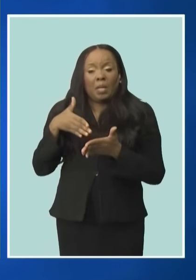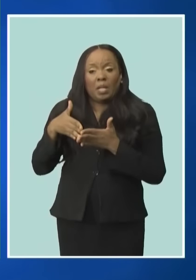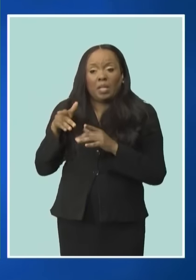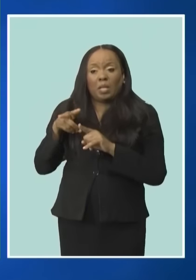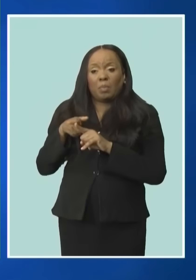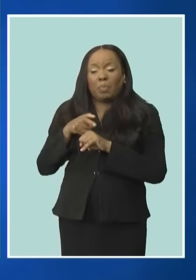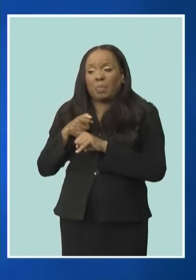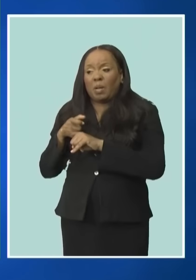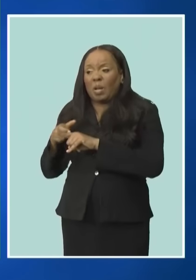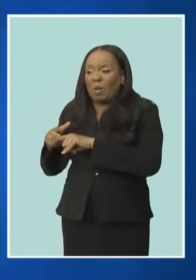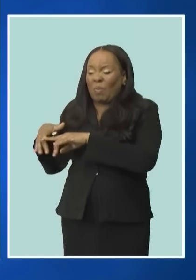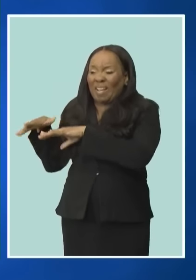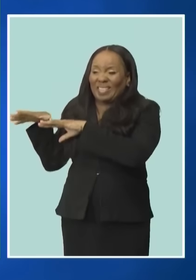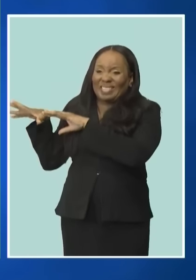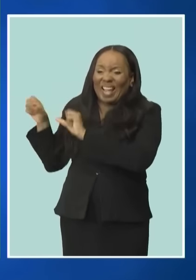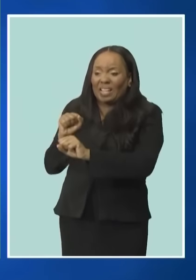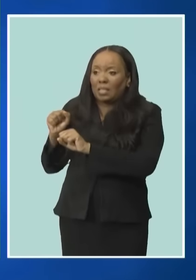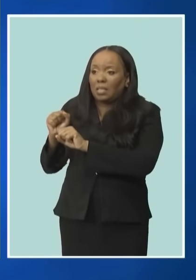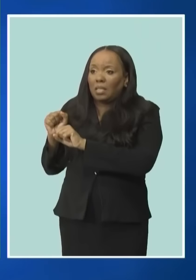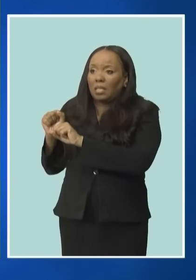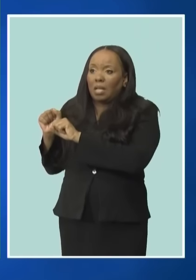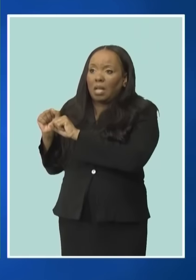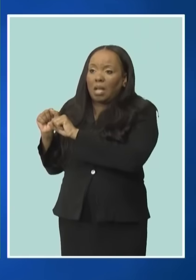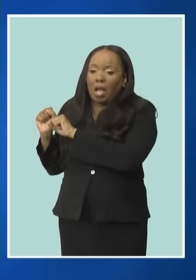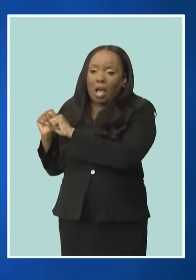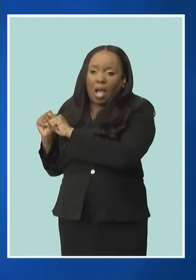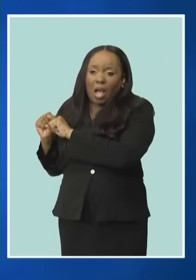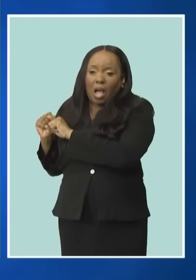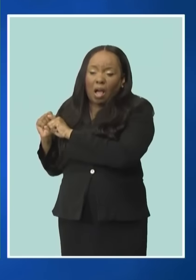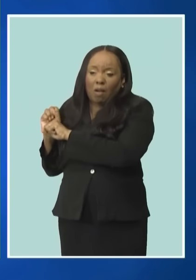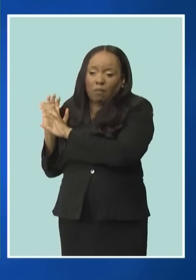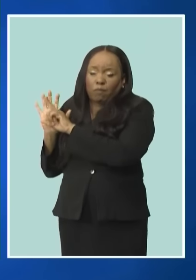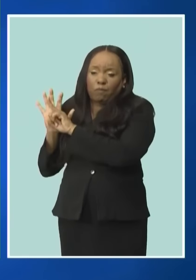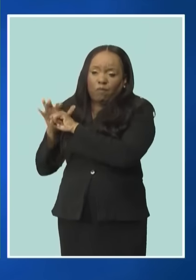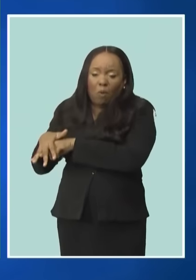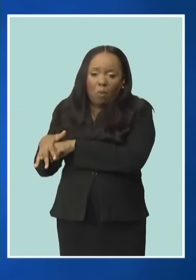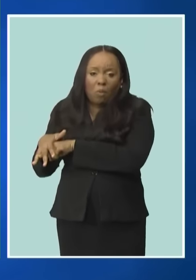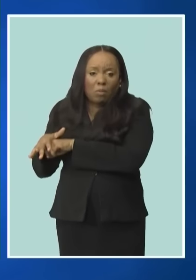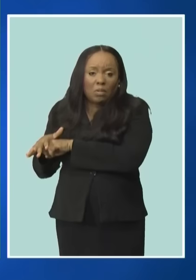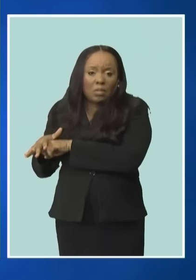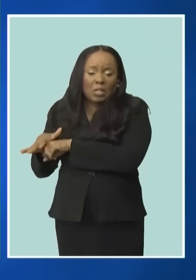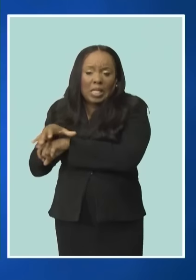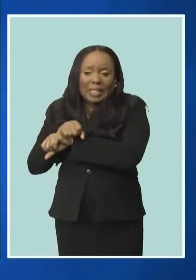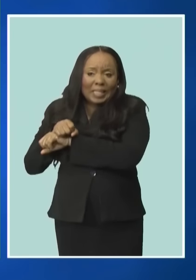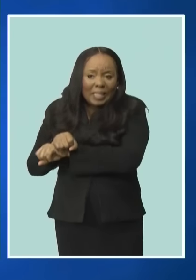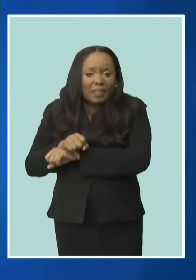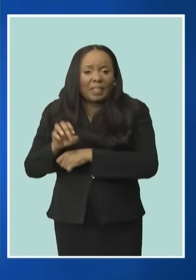from West Africa and indeed some of East Africa